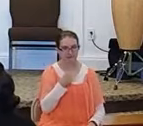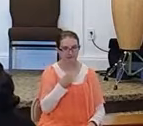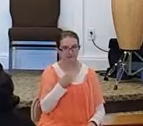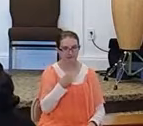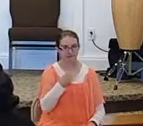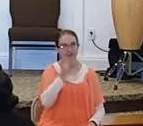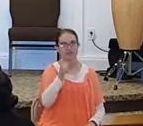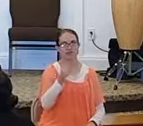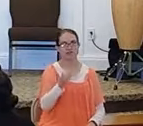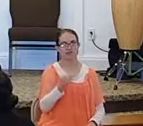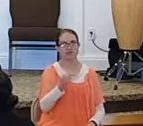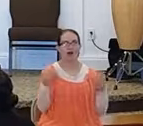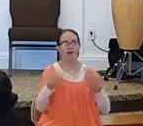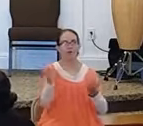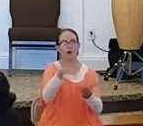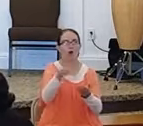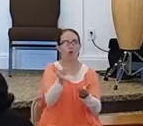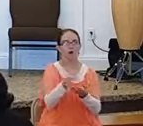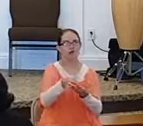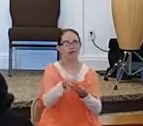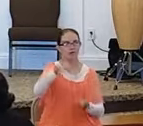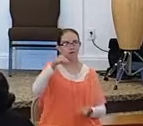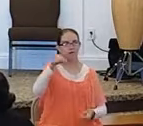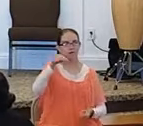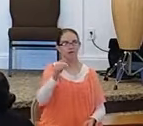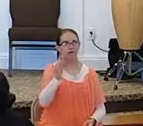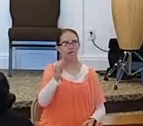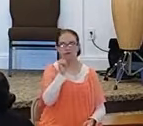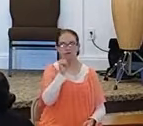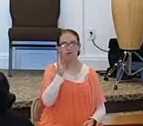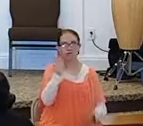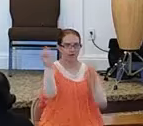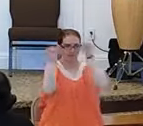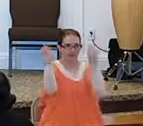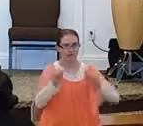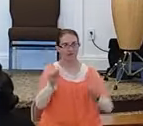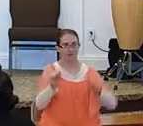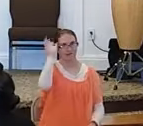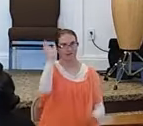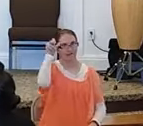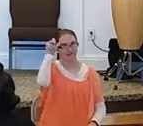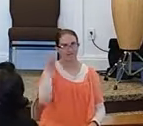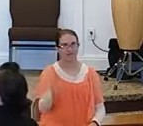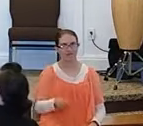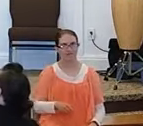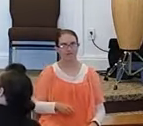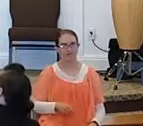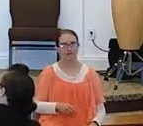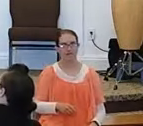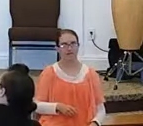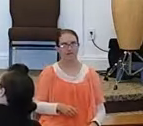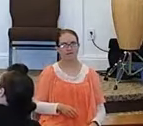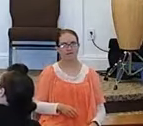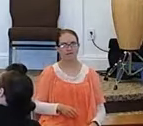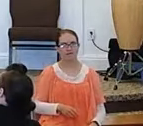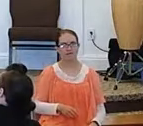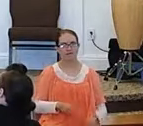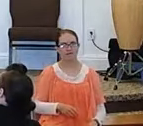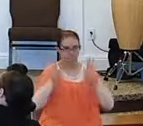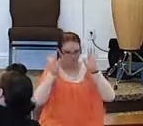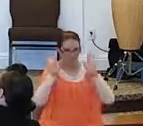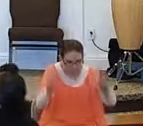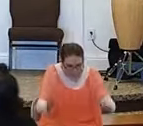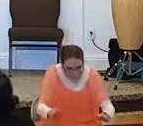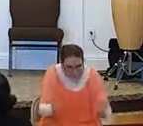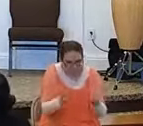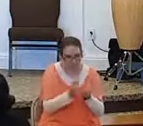That tells me that if you've got the Holy Ghost, you shouldn't be afraid of any devil. Hallelujah. Because they come and they fall at the feet